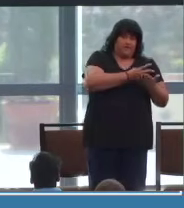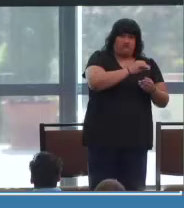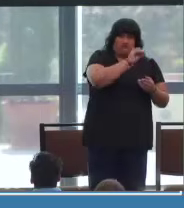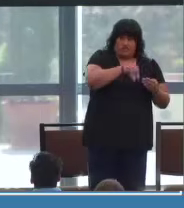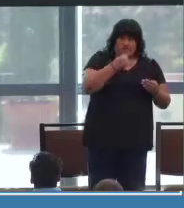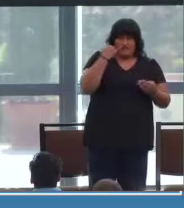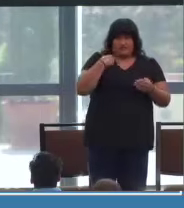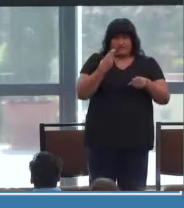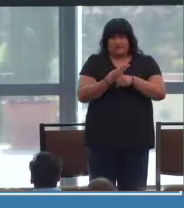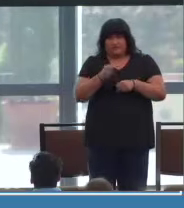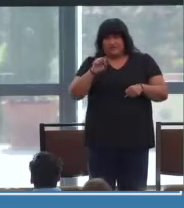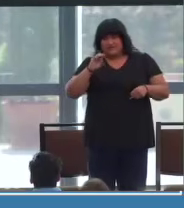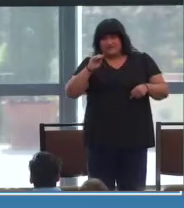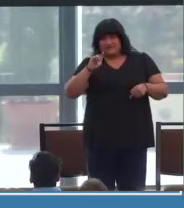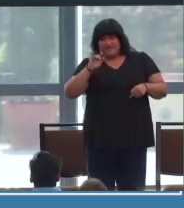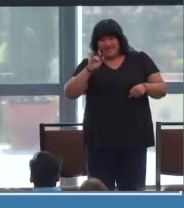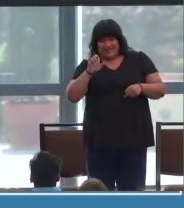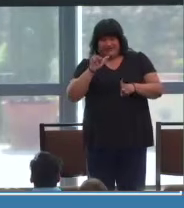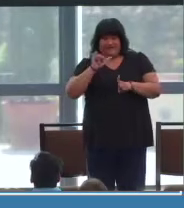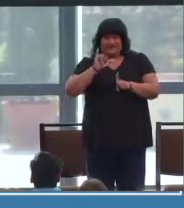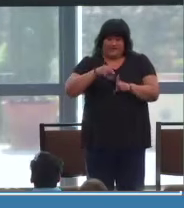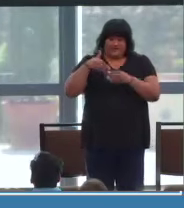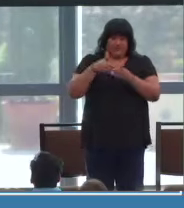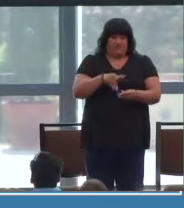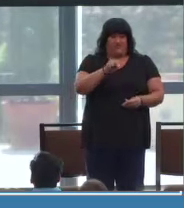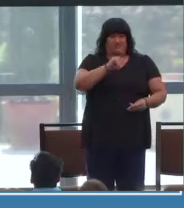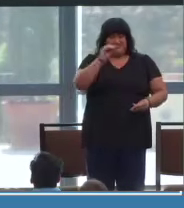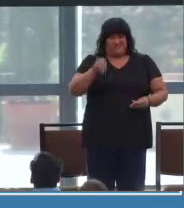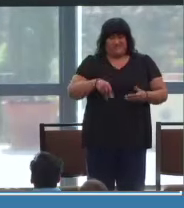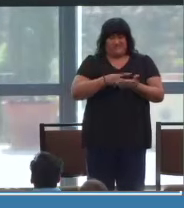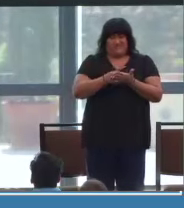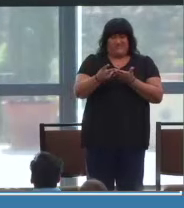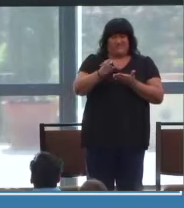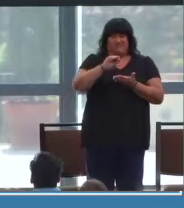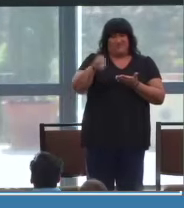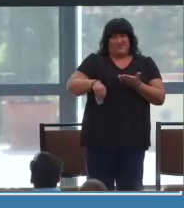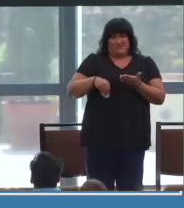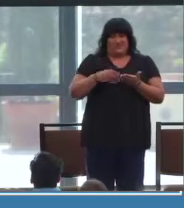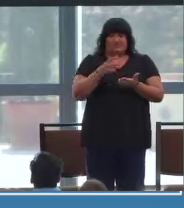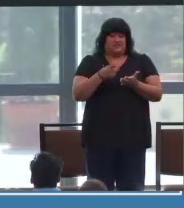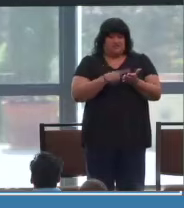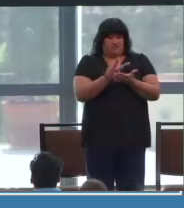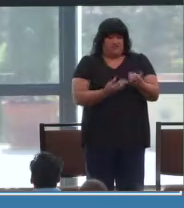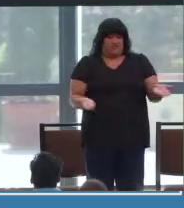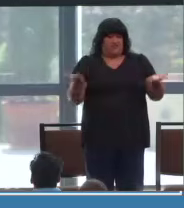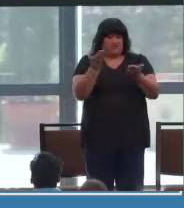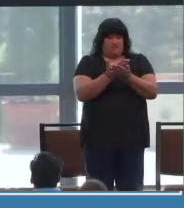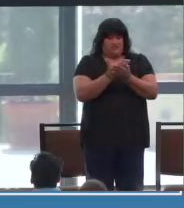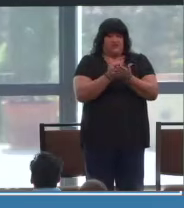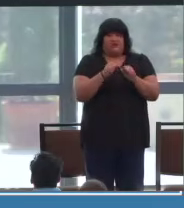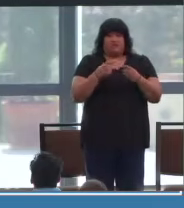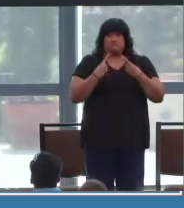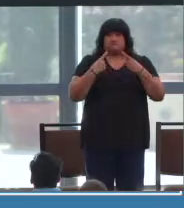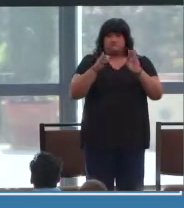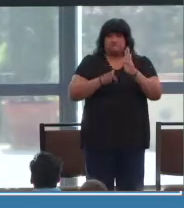alone, that can even be up to a 24% failure rate. So important things to keep in mind. Sometimes combining those together can improve the